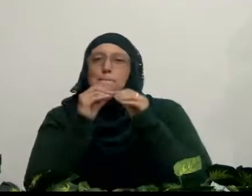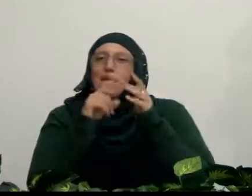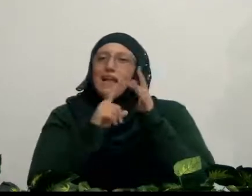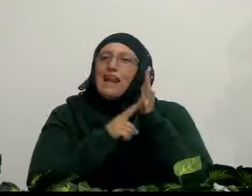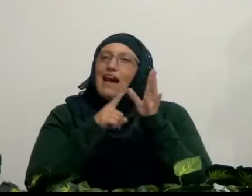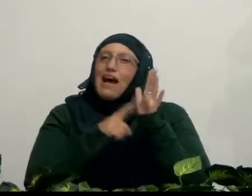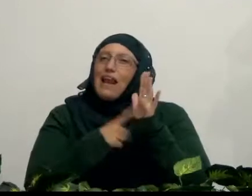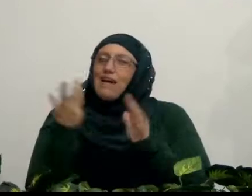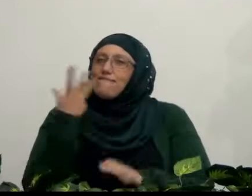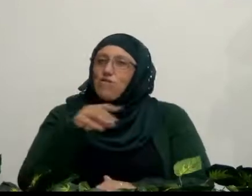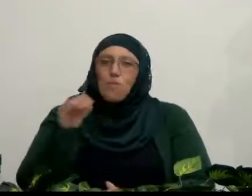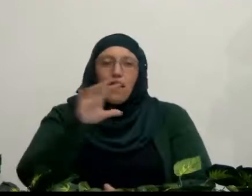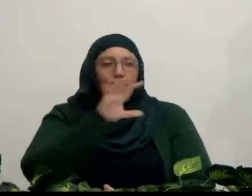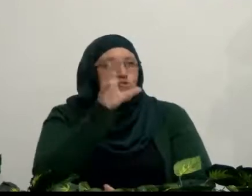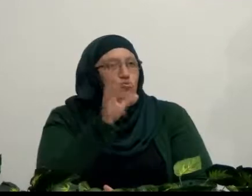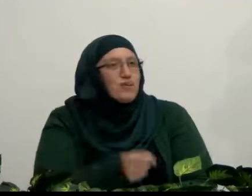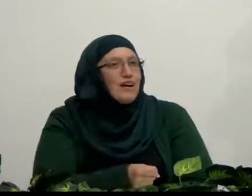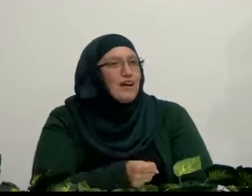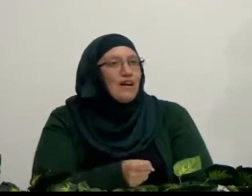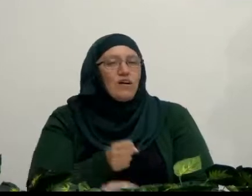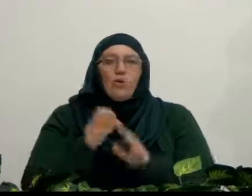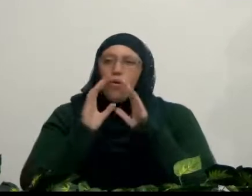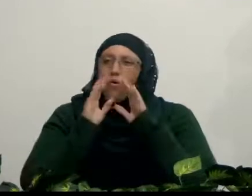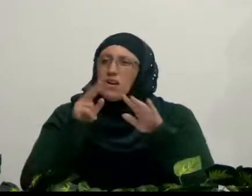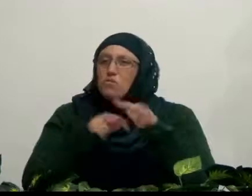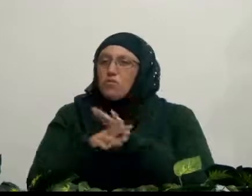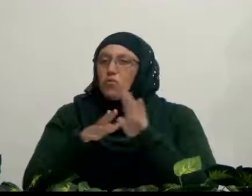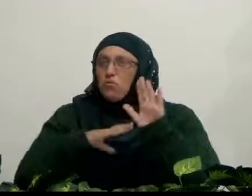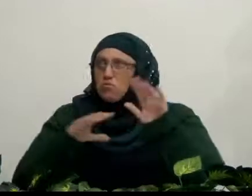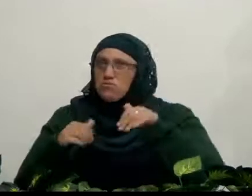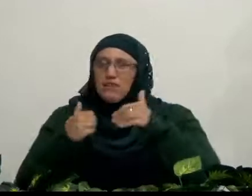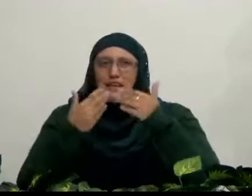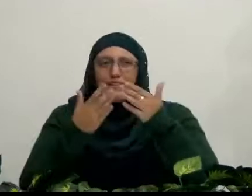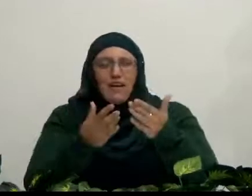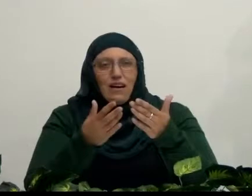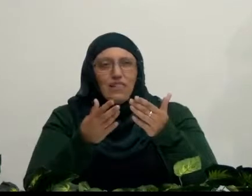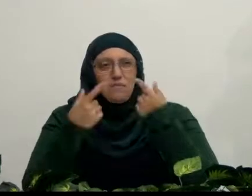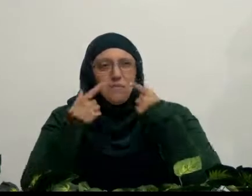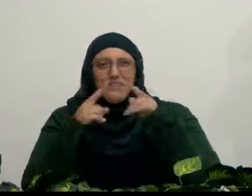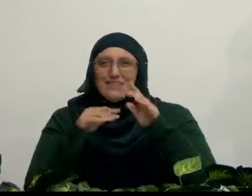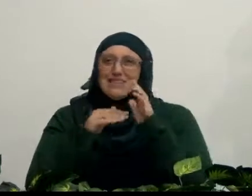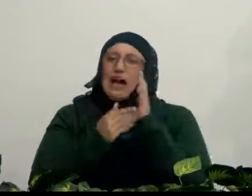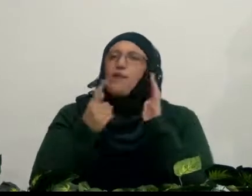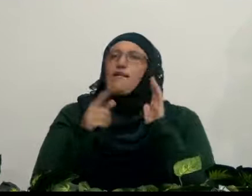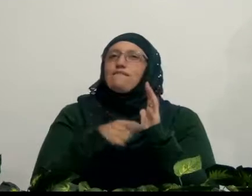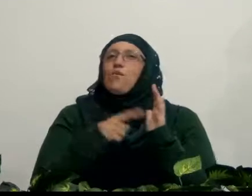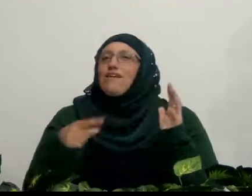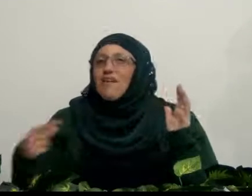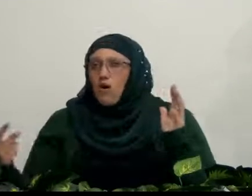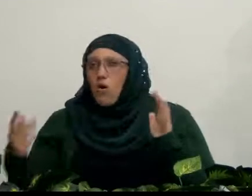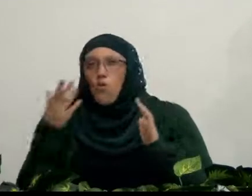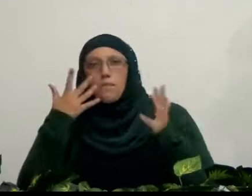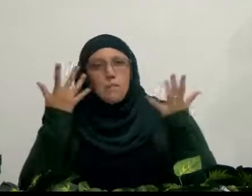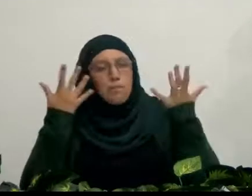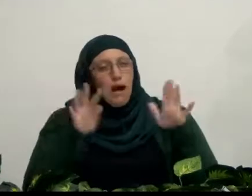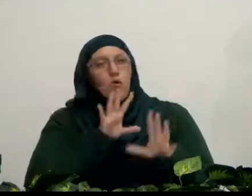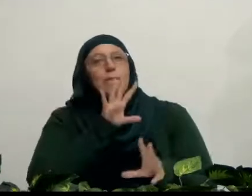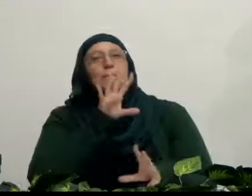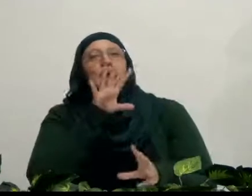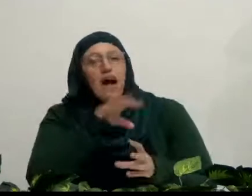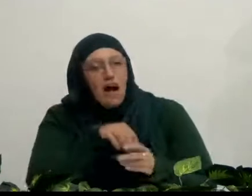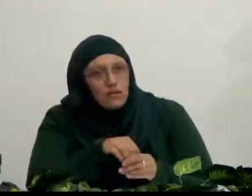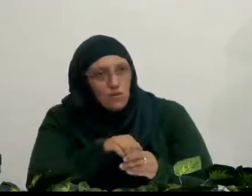Holy Prophet wanted to deliver this message then and now and forever, that once you are part of this